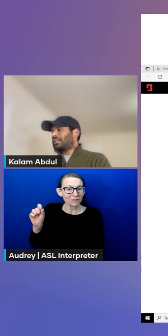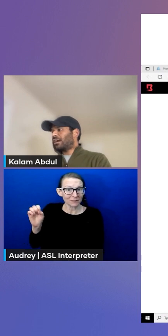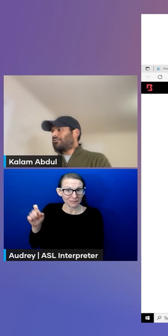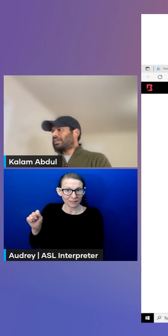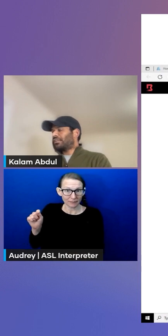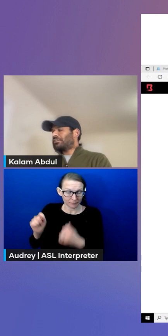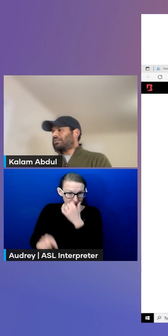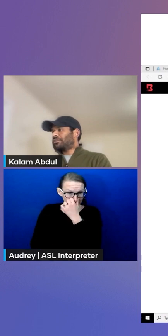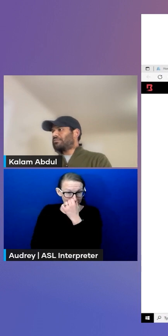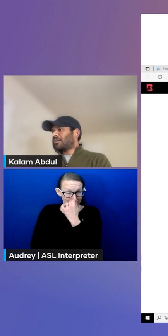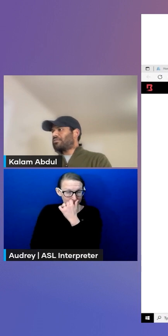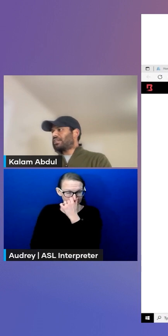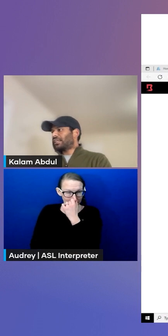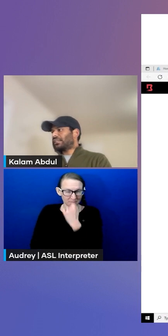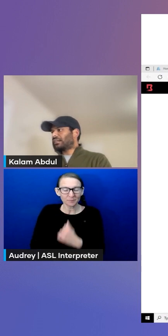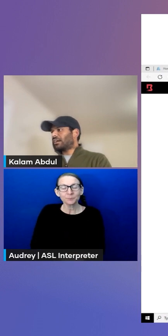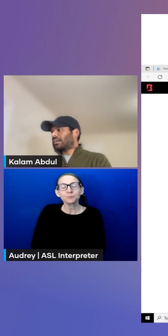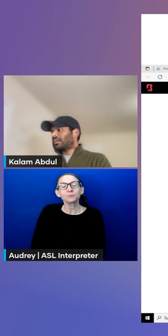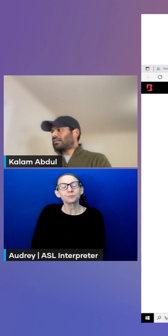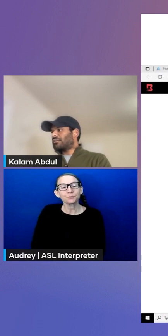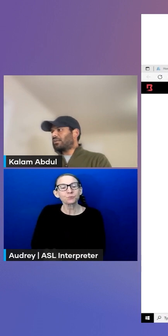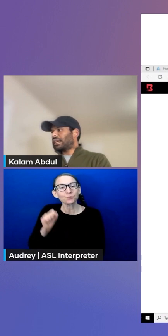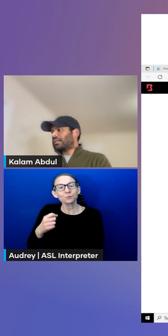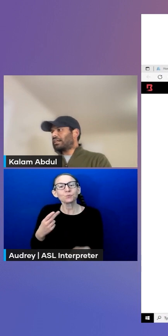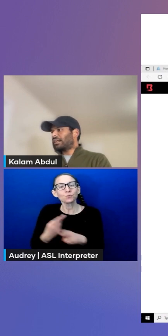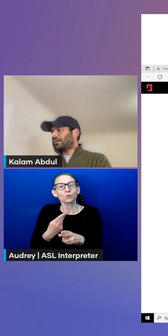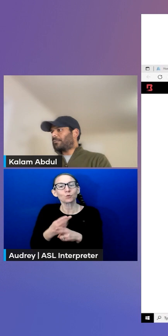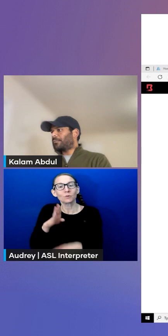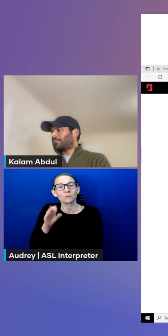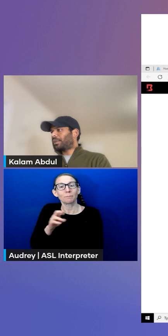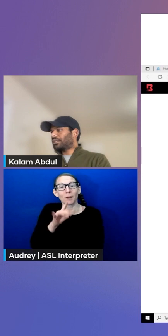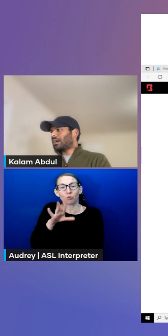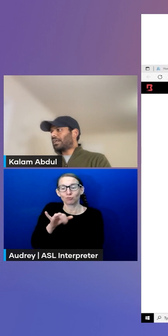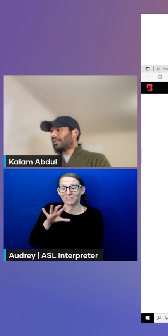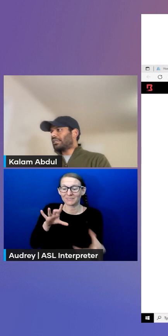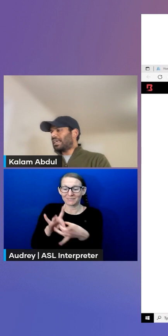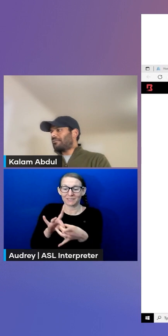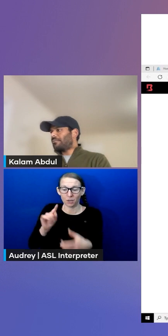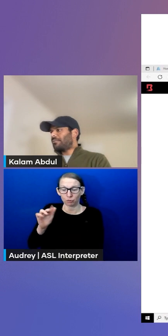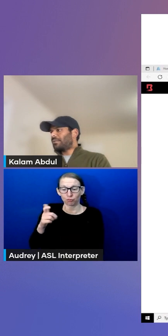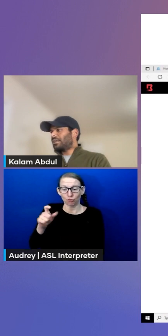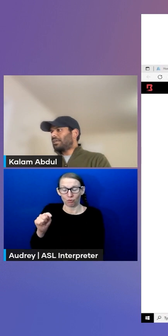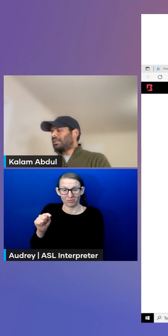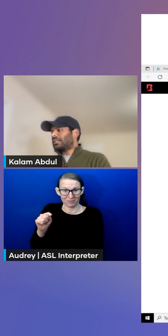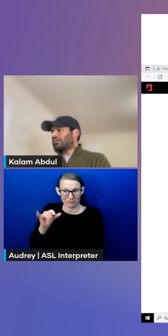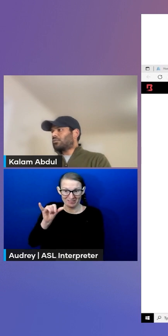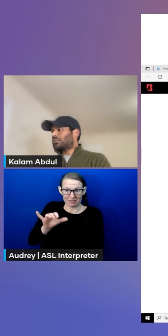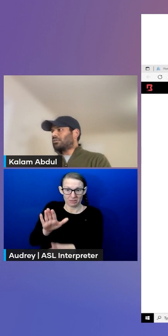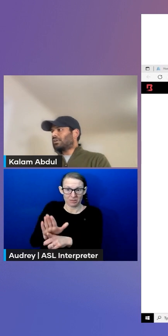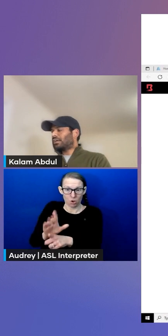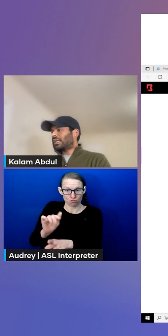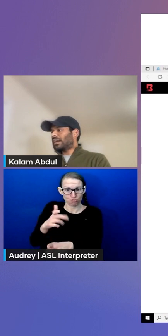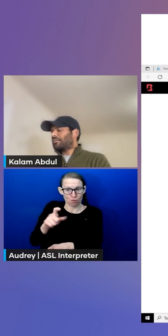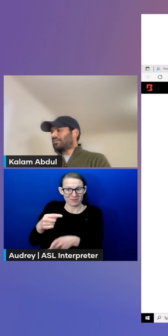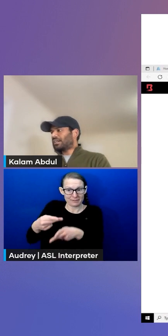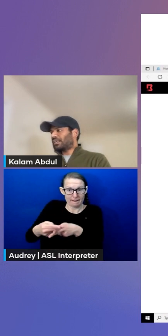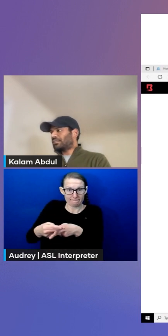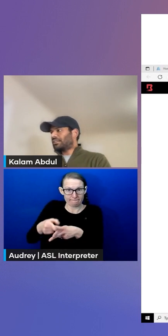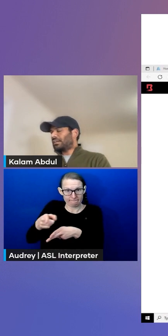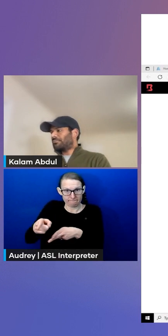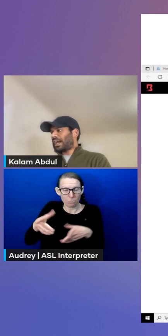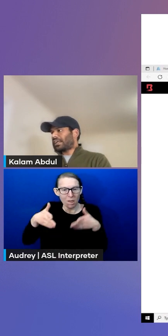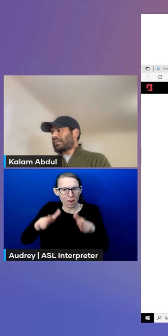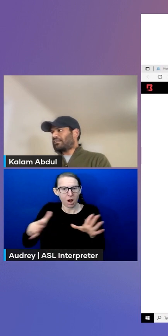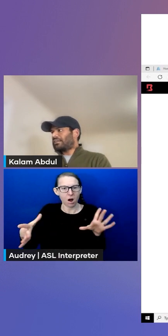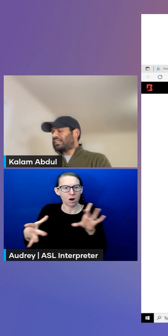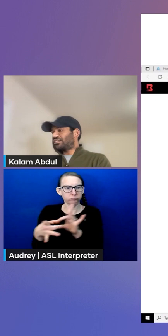And now you can use boundary connect target with that target name that will allow you to connect to